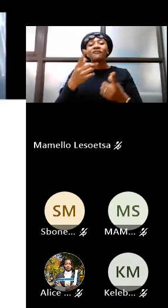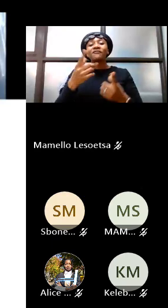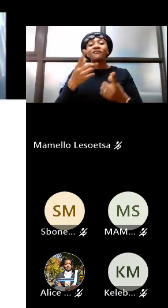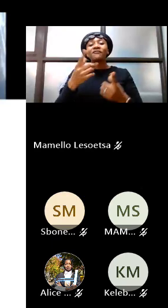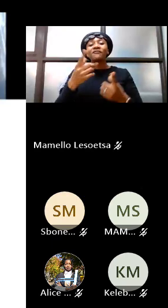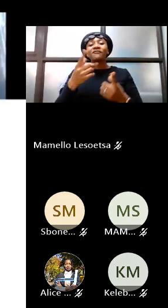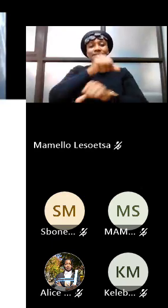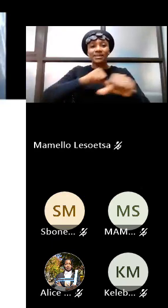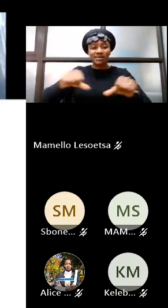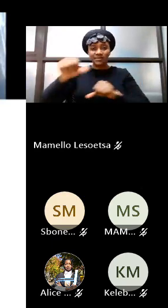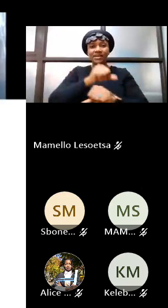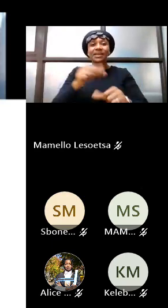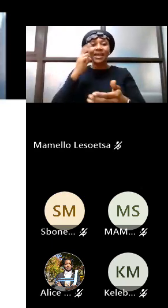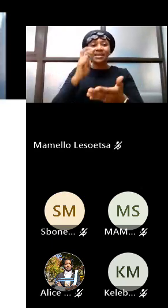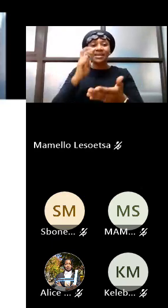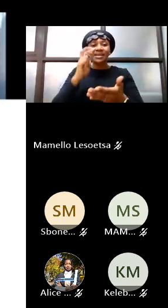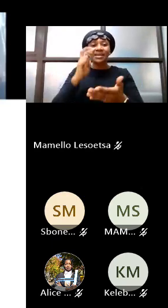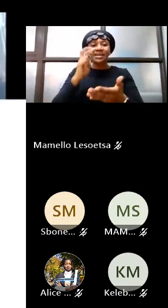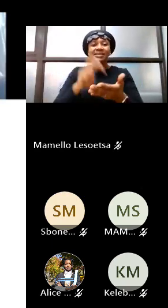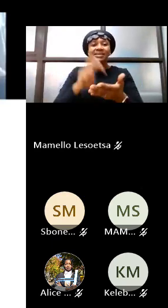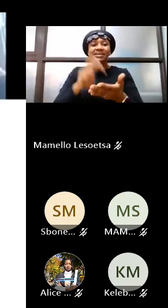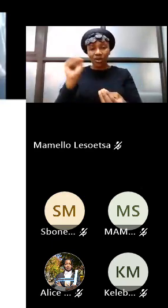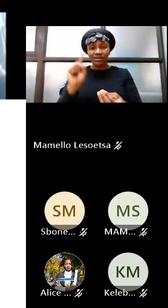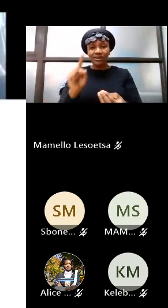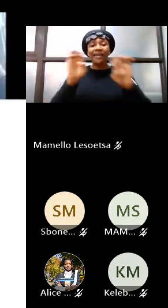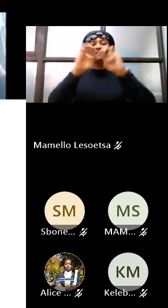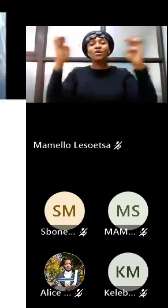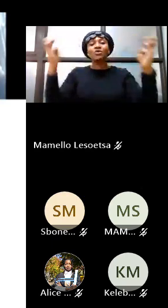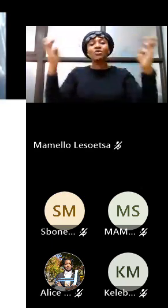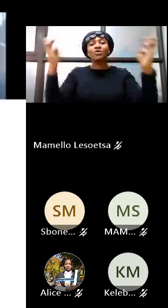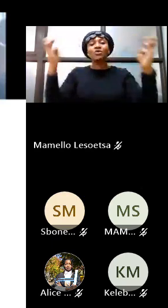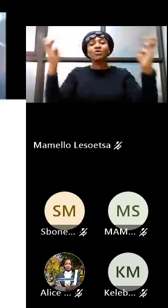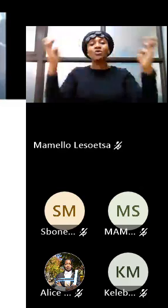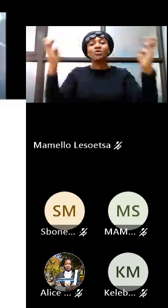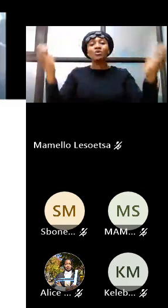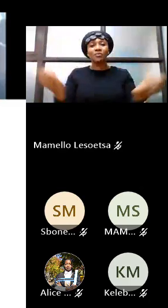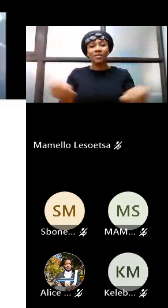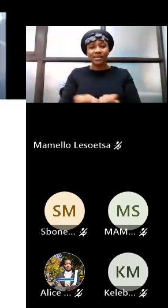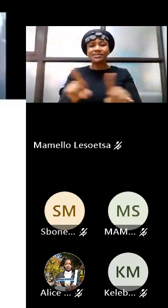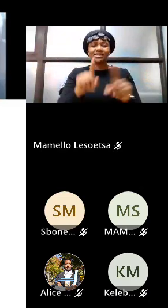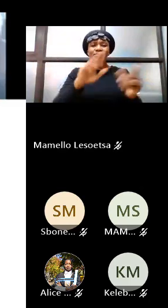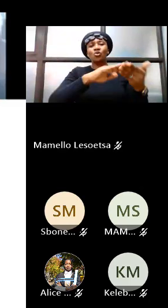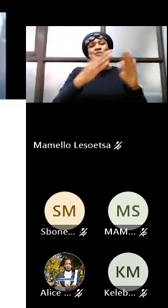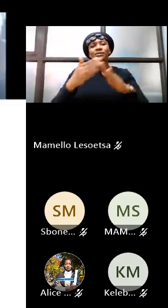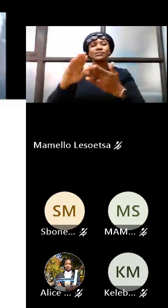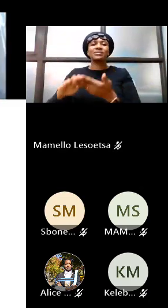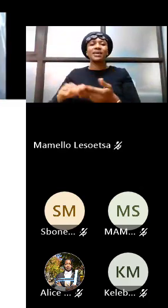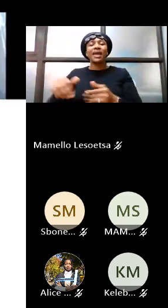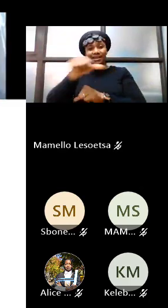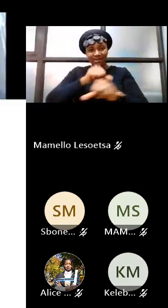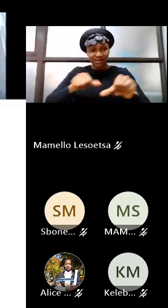to include the environment, including the family and the community into that assessment, yeah.